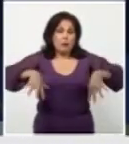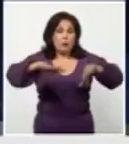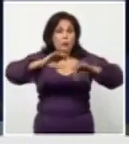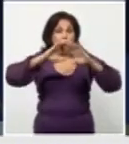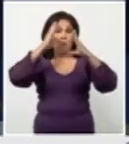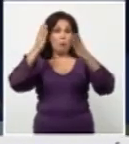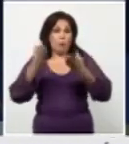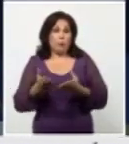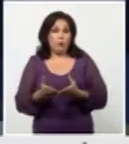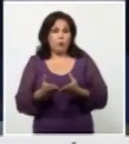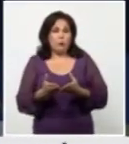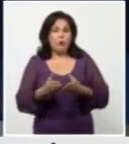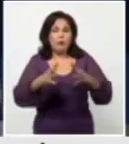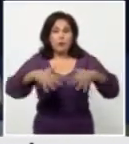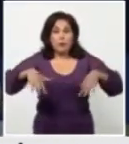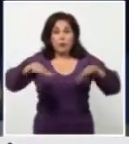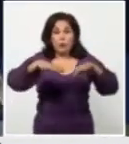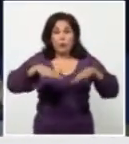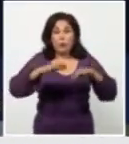which, as you may see,